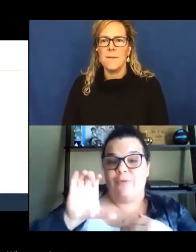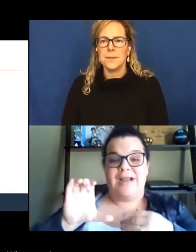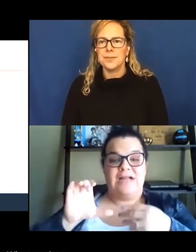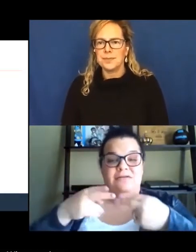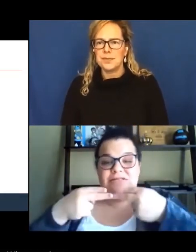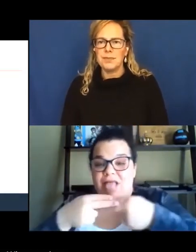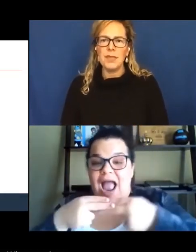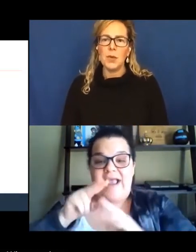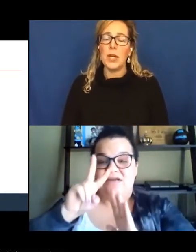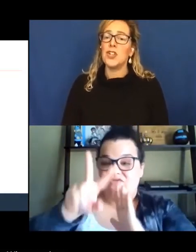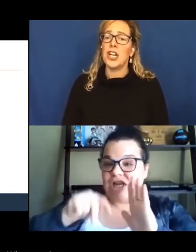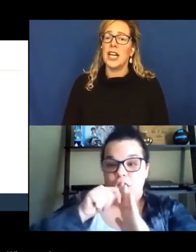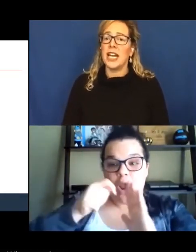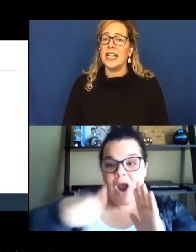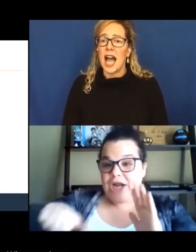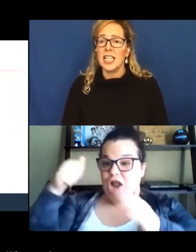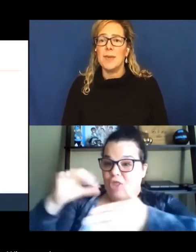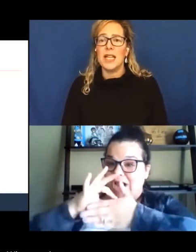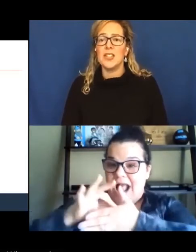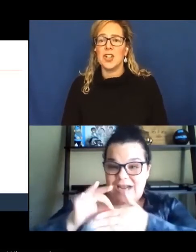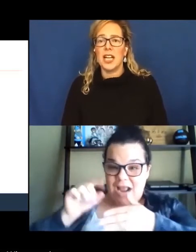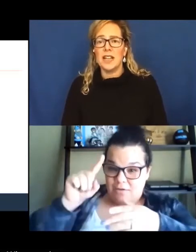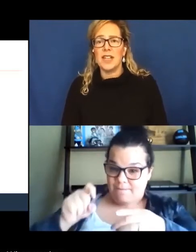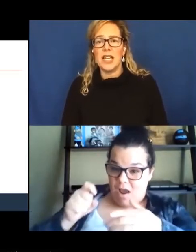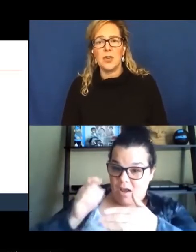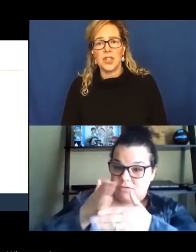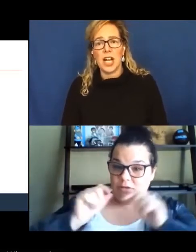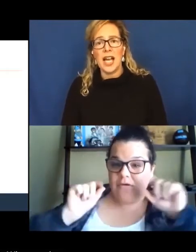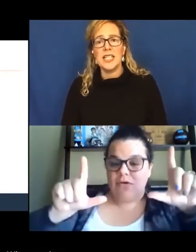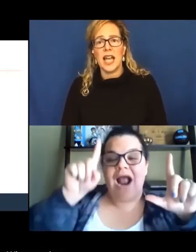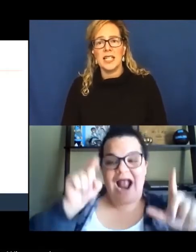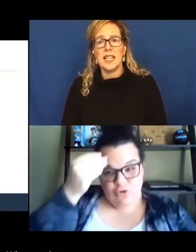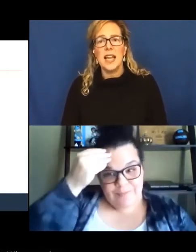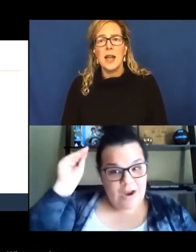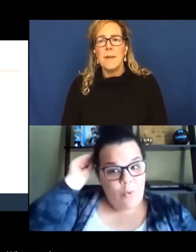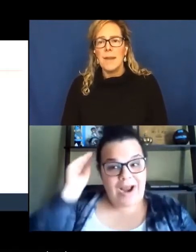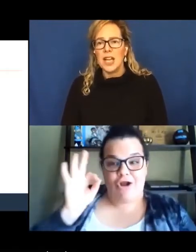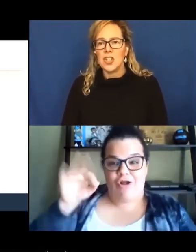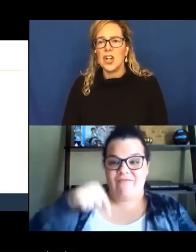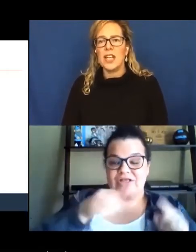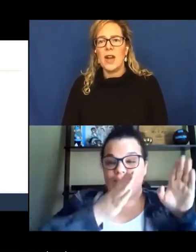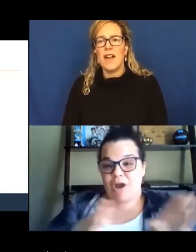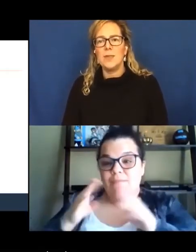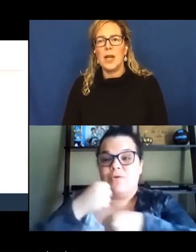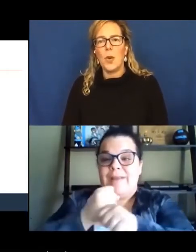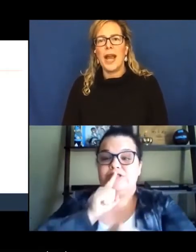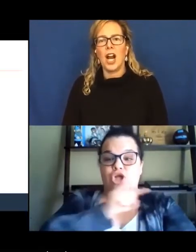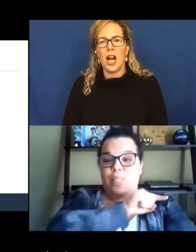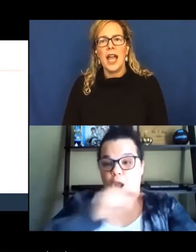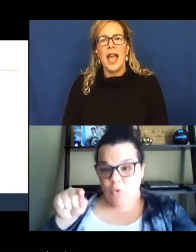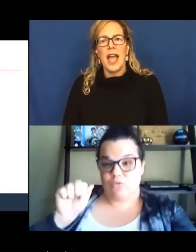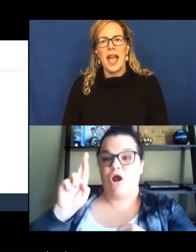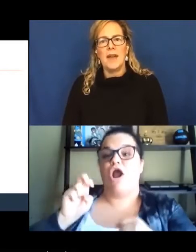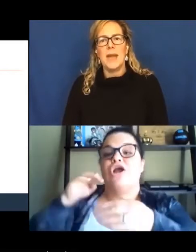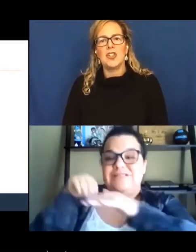that. When you're sharing any documents or any videos or content, make sure that you have to be